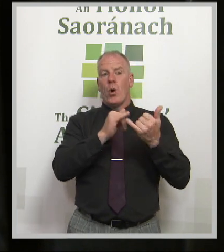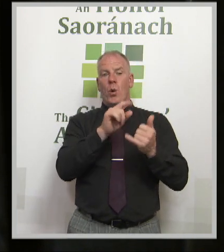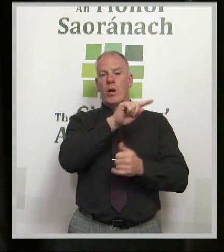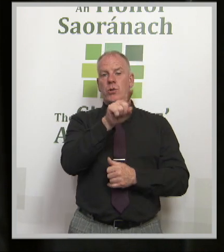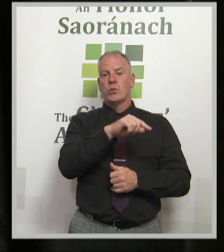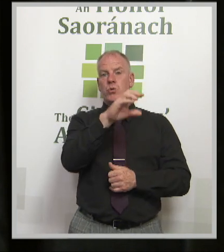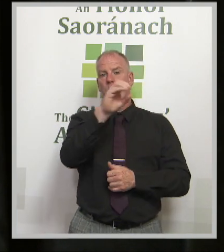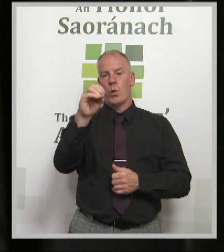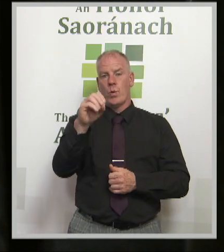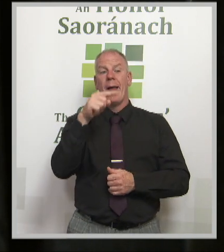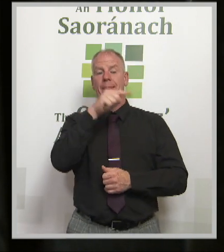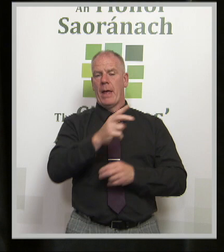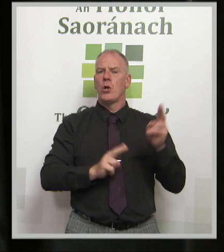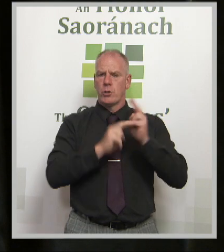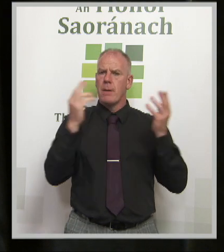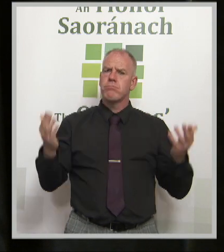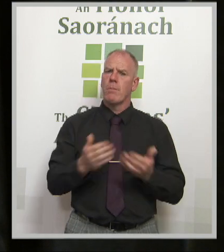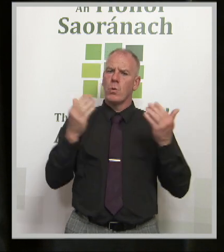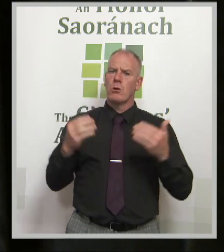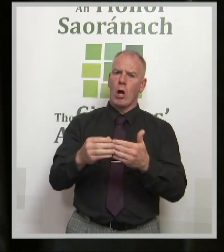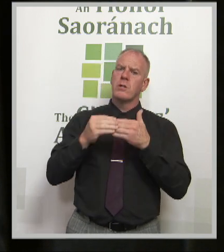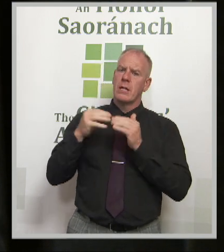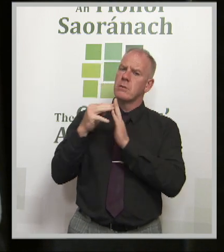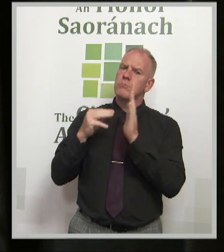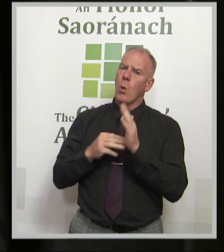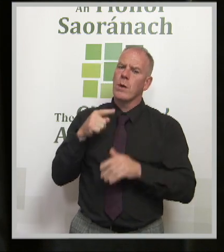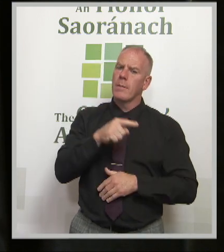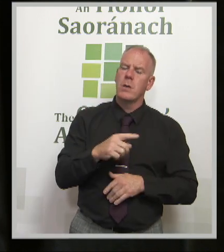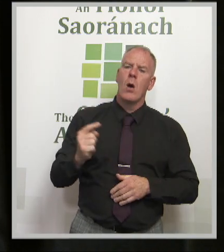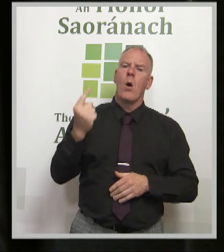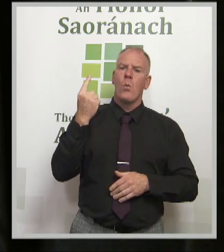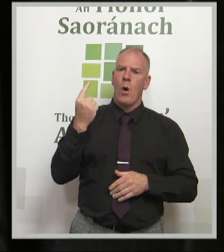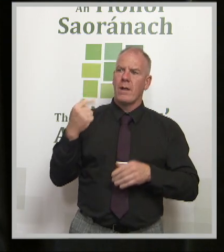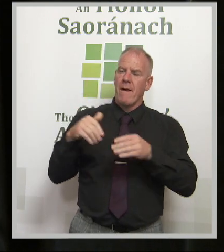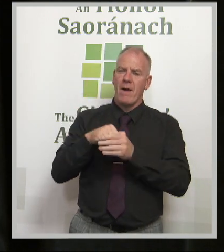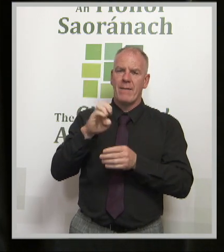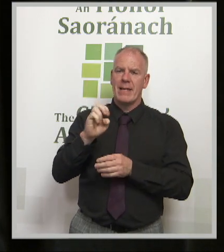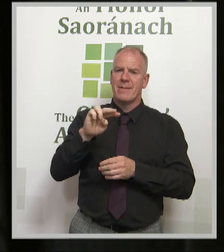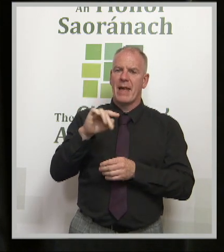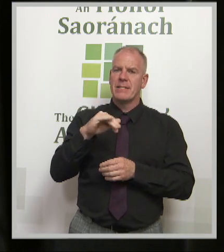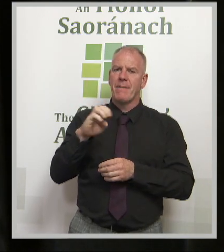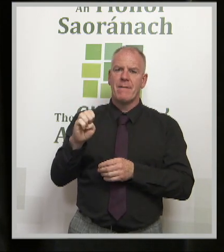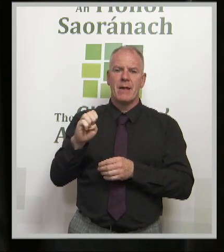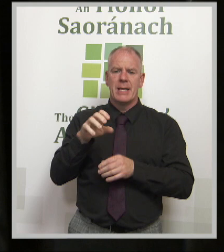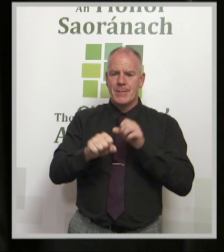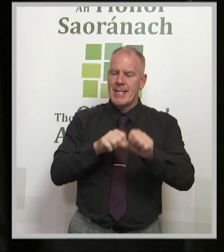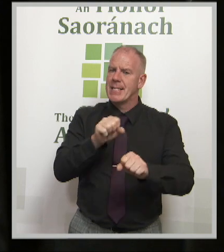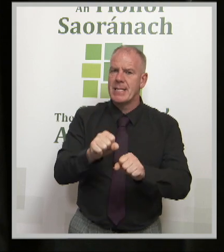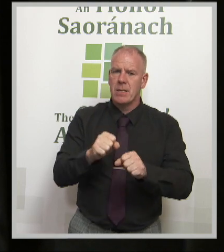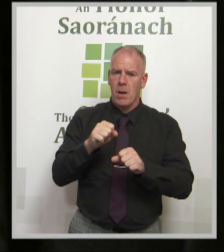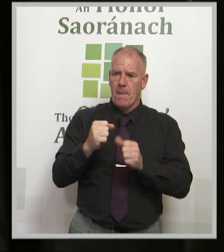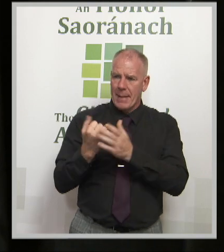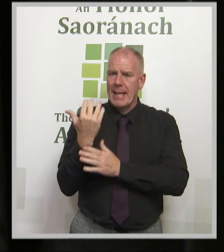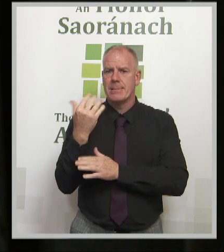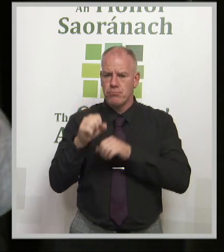century should be promoting conservation programs. We have one on invasive species. Taz mentioned that this is one of the key